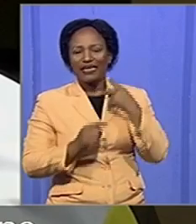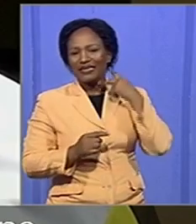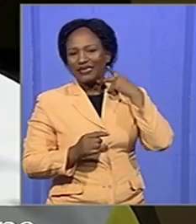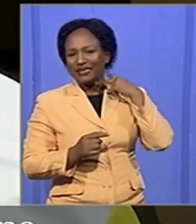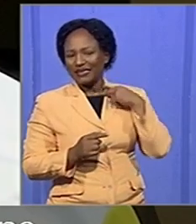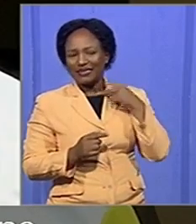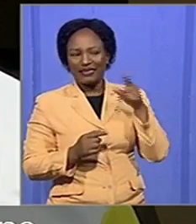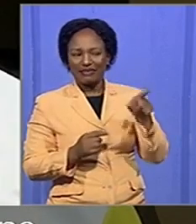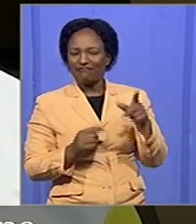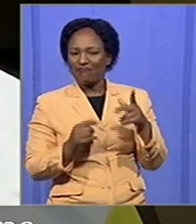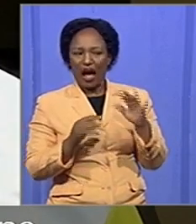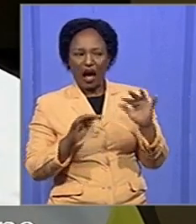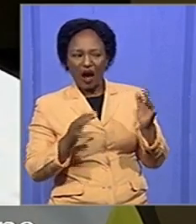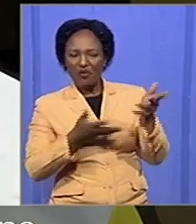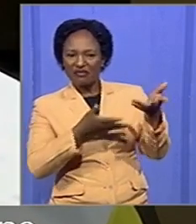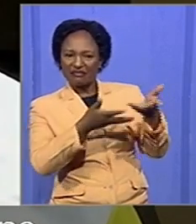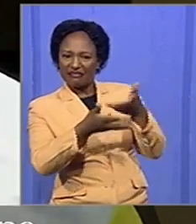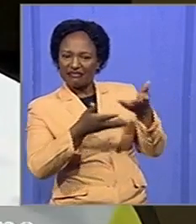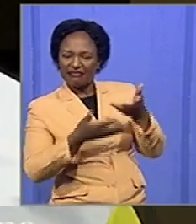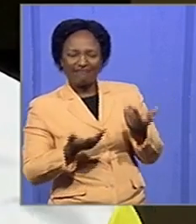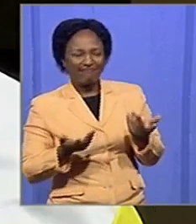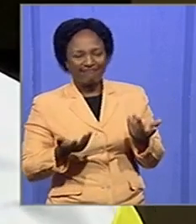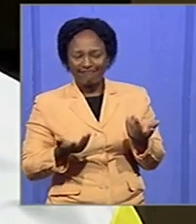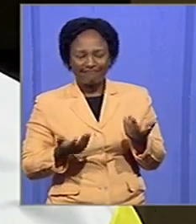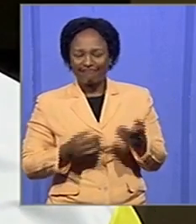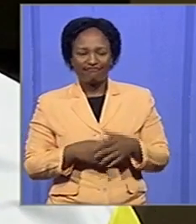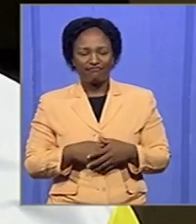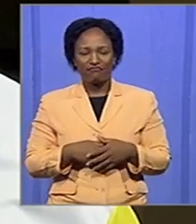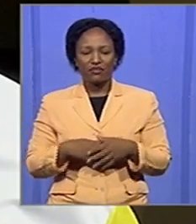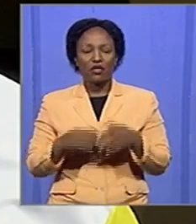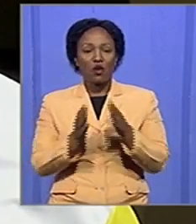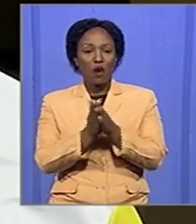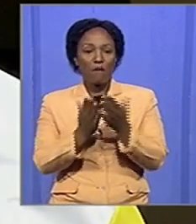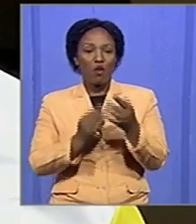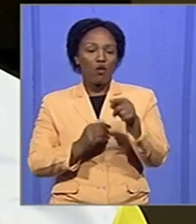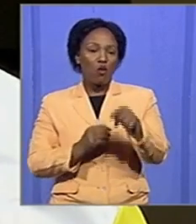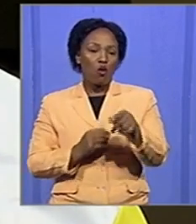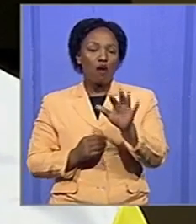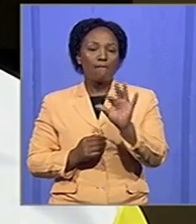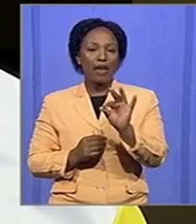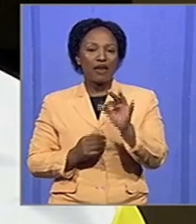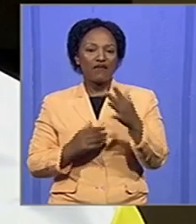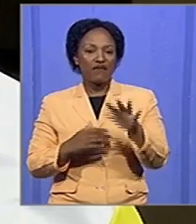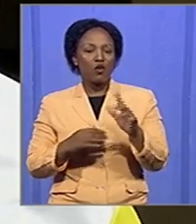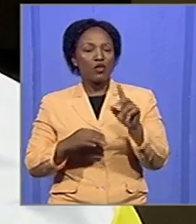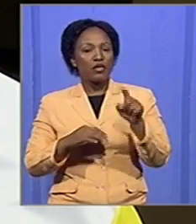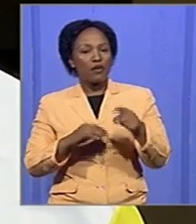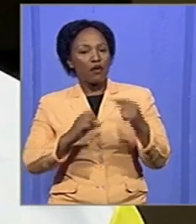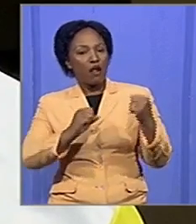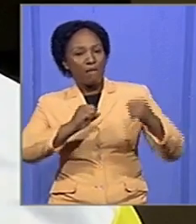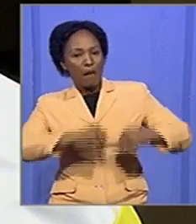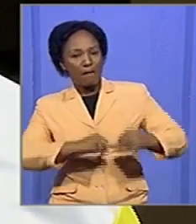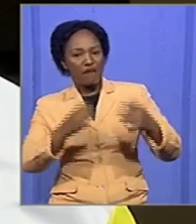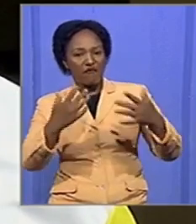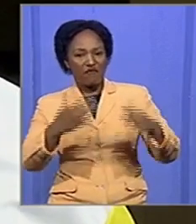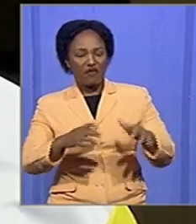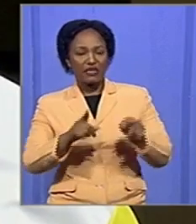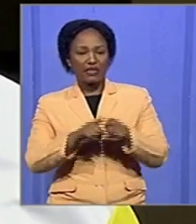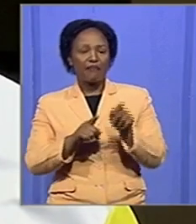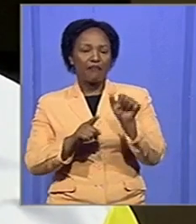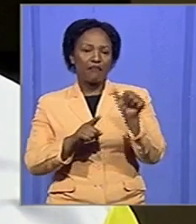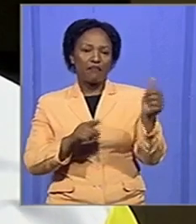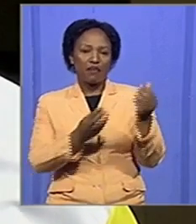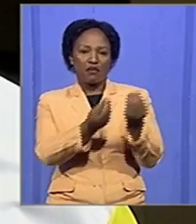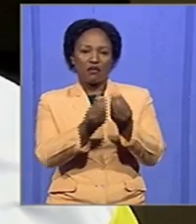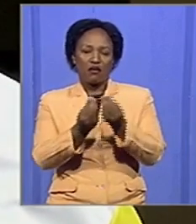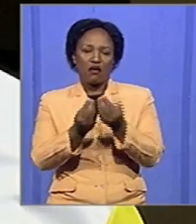posture today. In their books, Monday we should meet. Agreement could have been cleaned on other things that